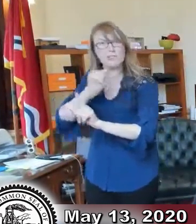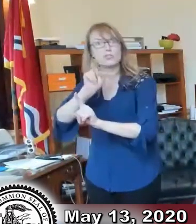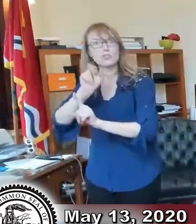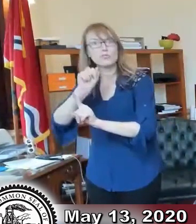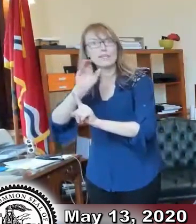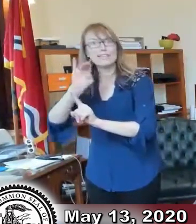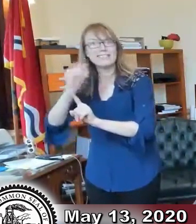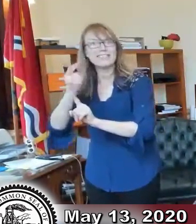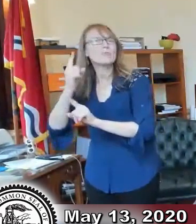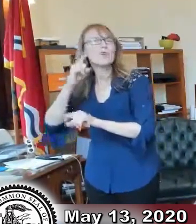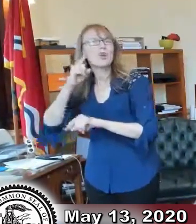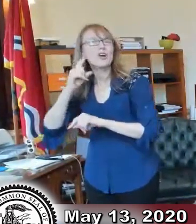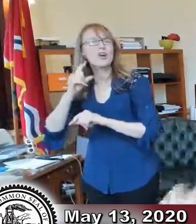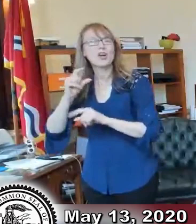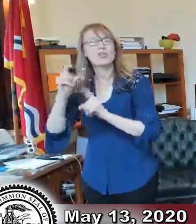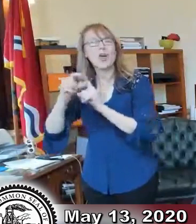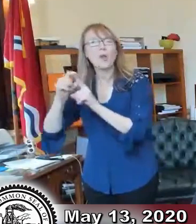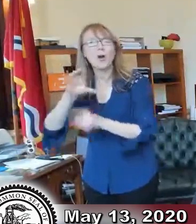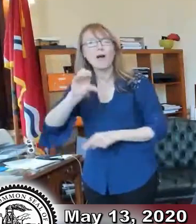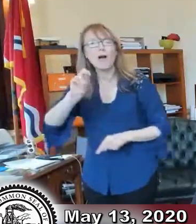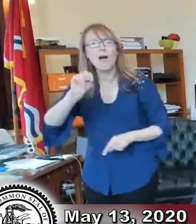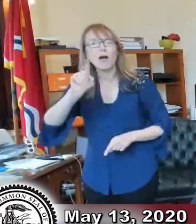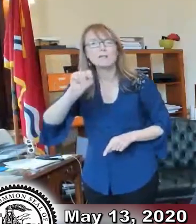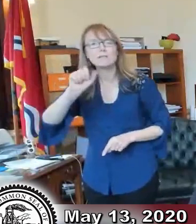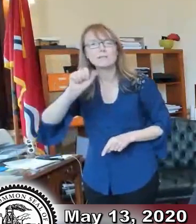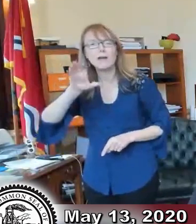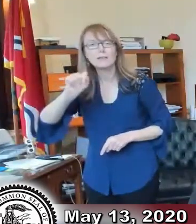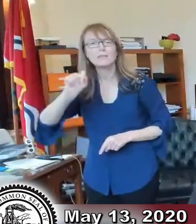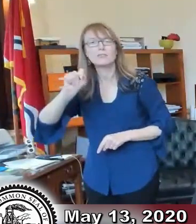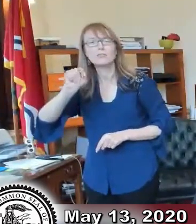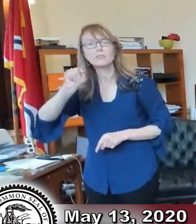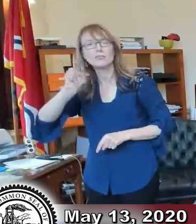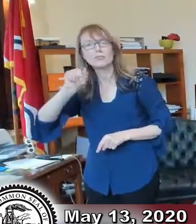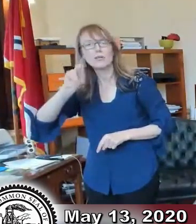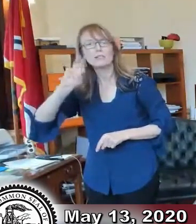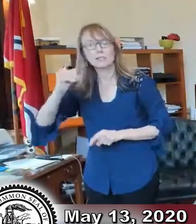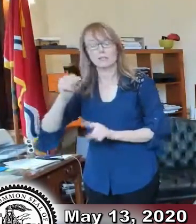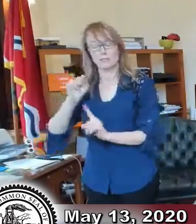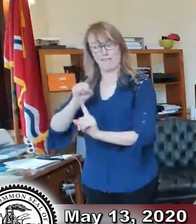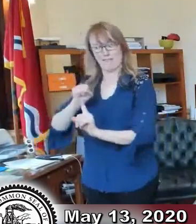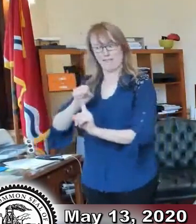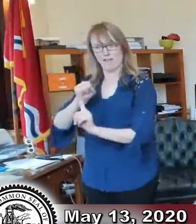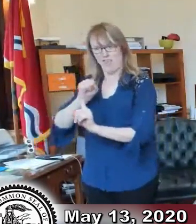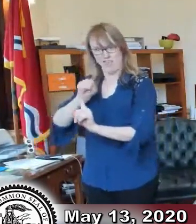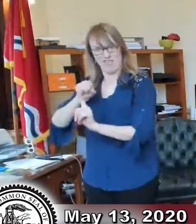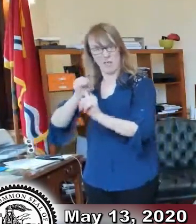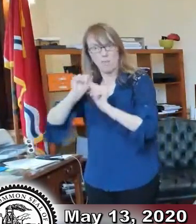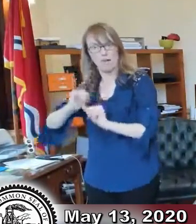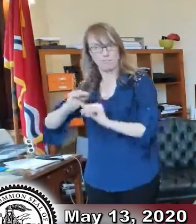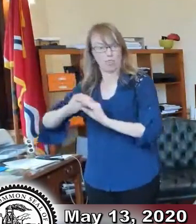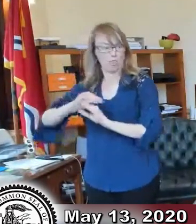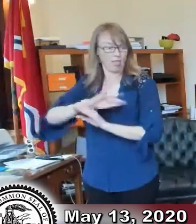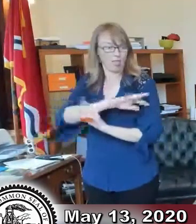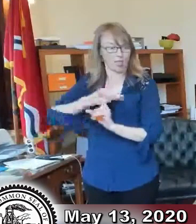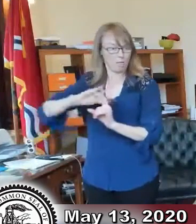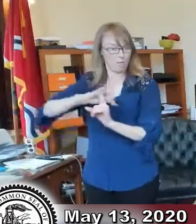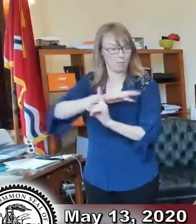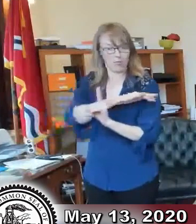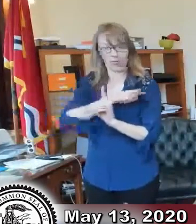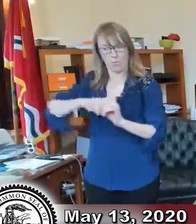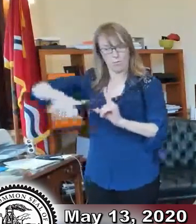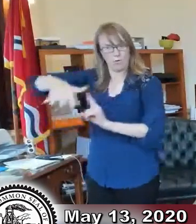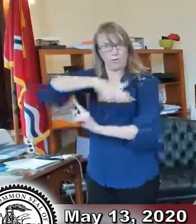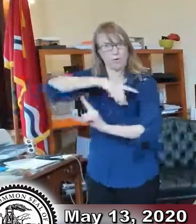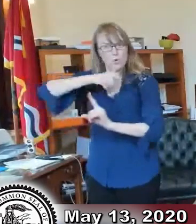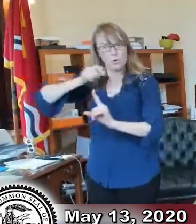keep hearing that word, and quarantine those people. So you isolate the positive individual, you quarantine the